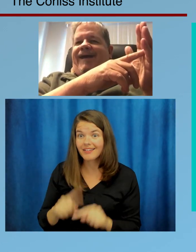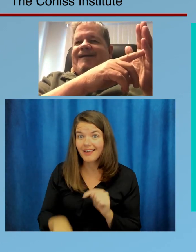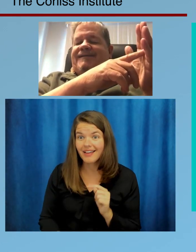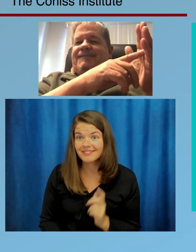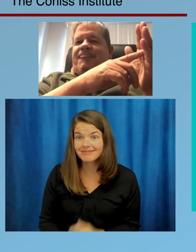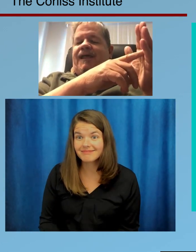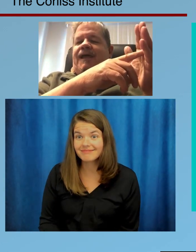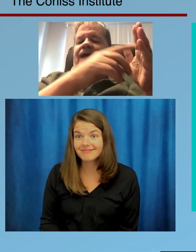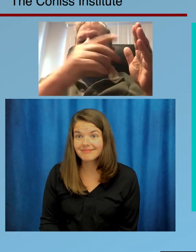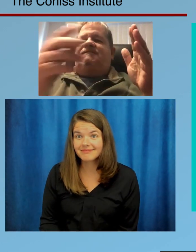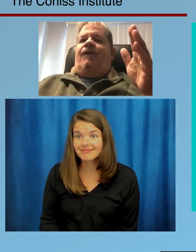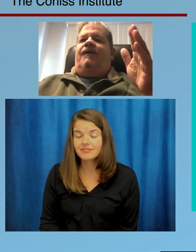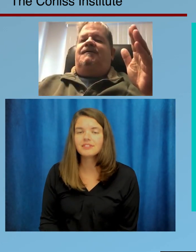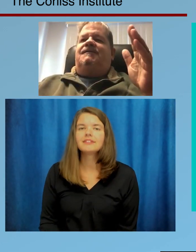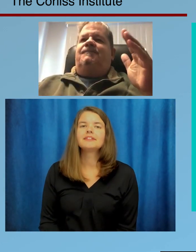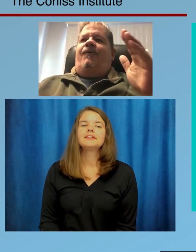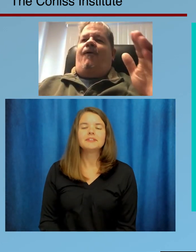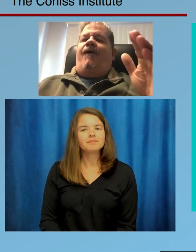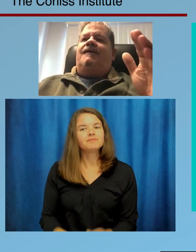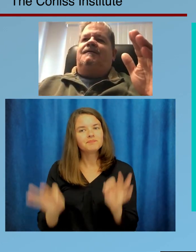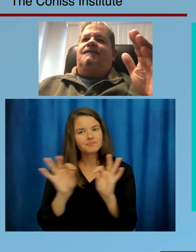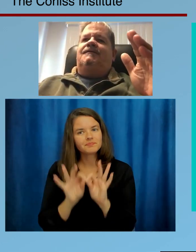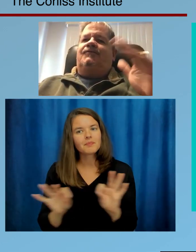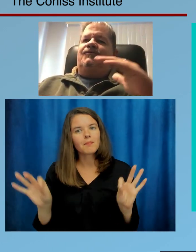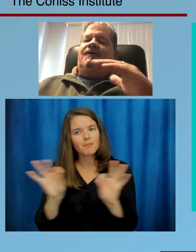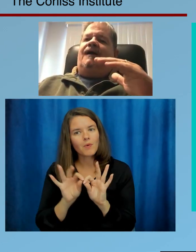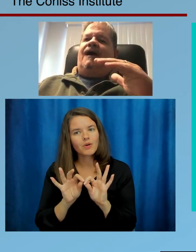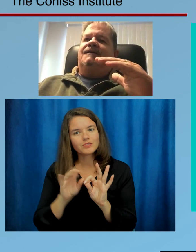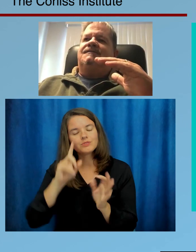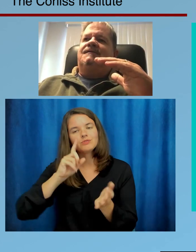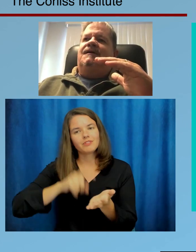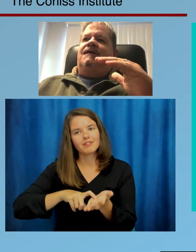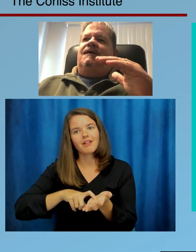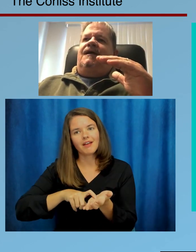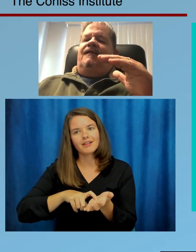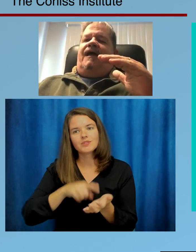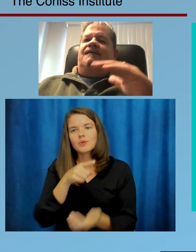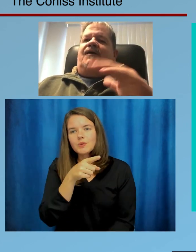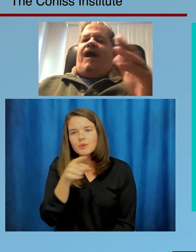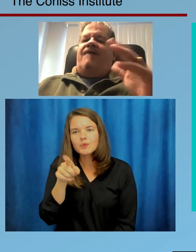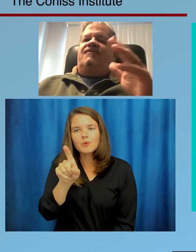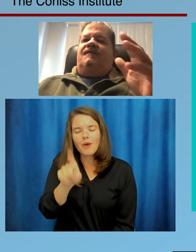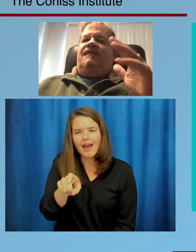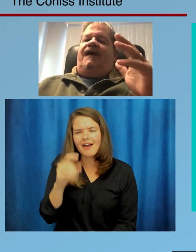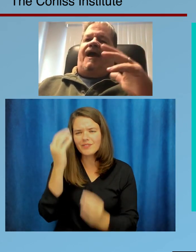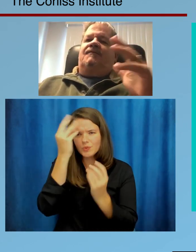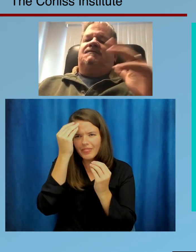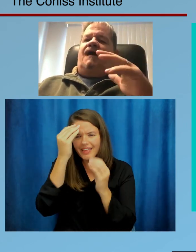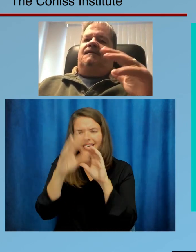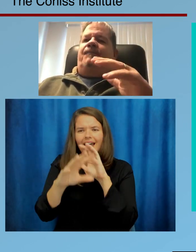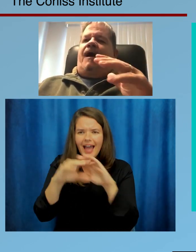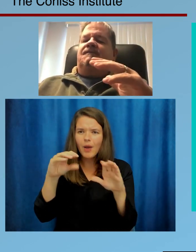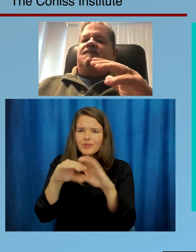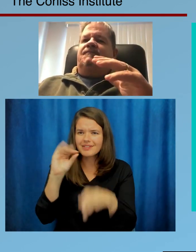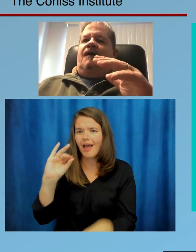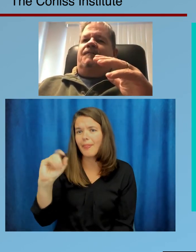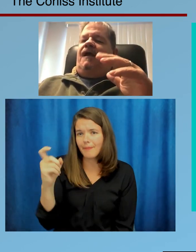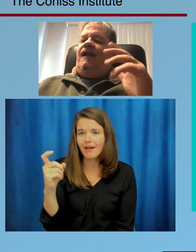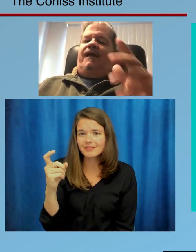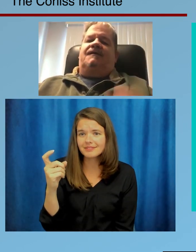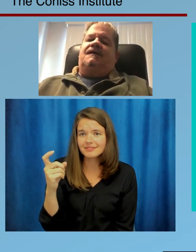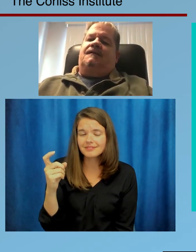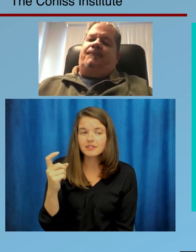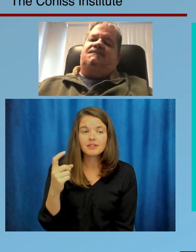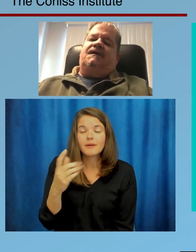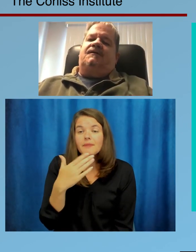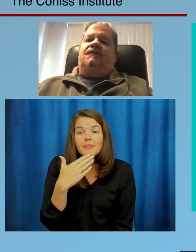I can't. So it's important to realize that you have to think outside the box sometimes. And